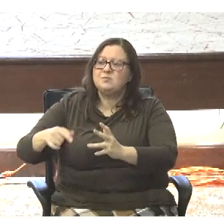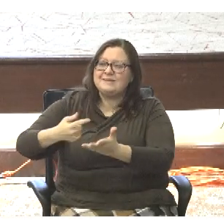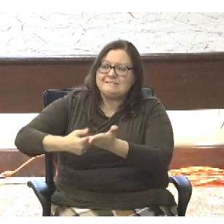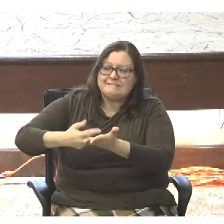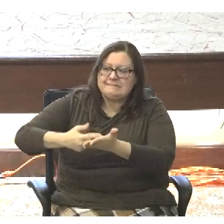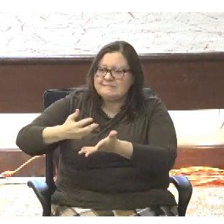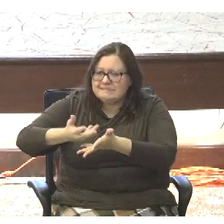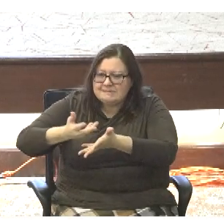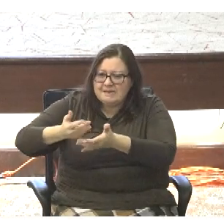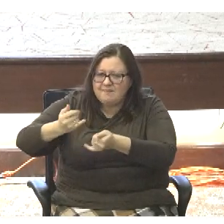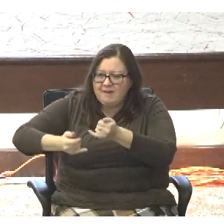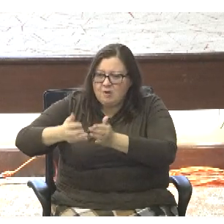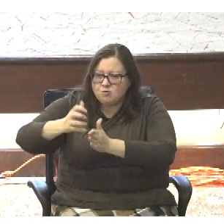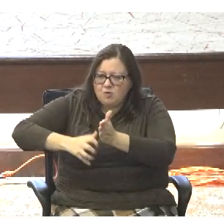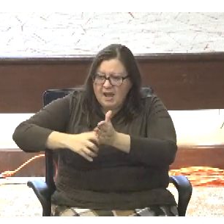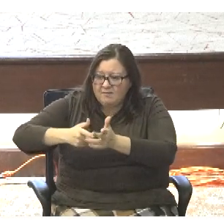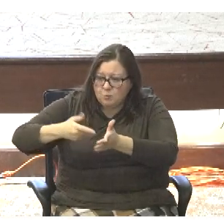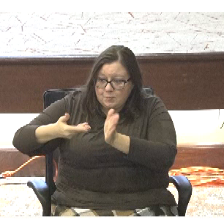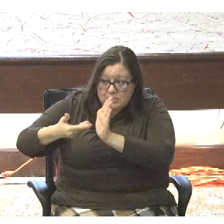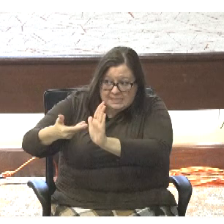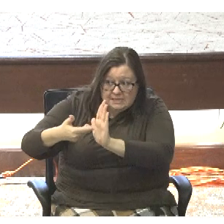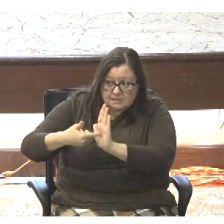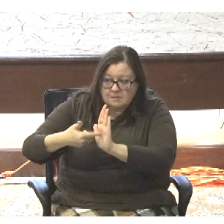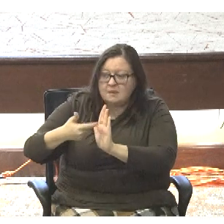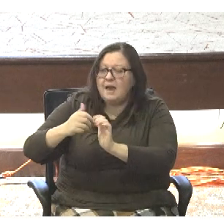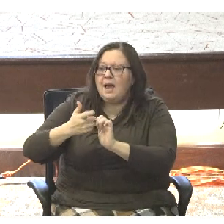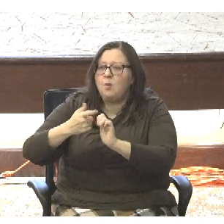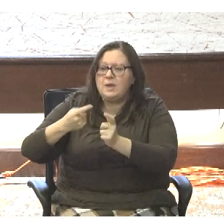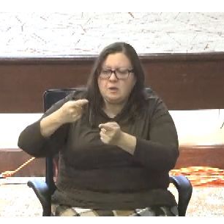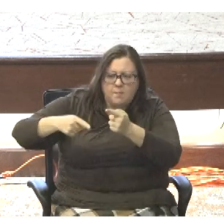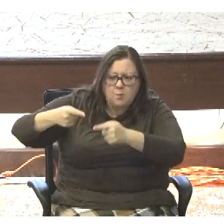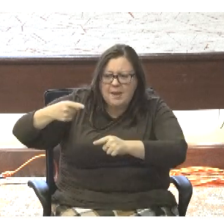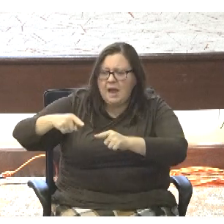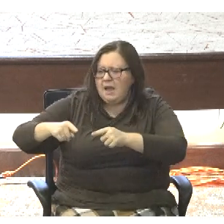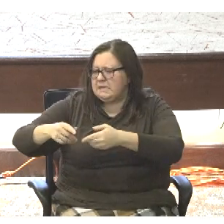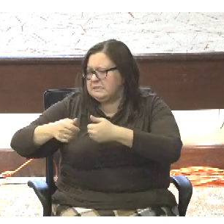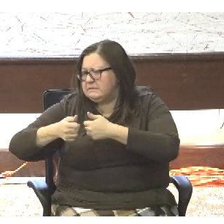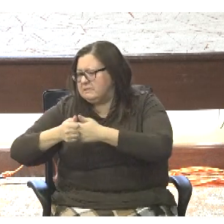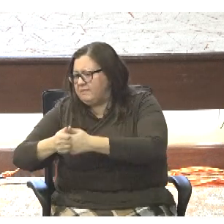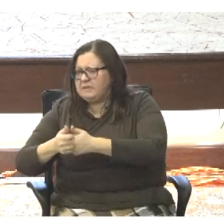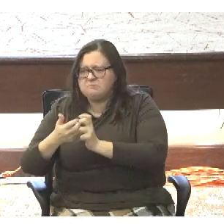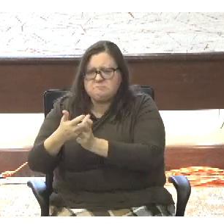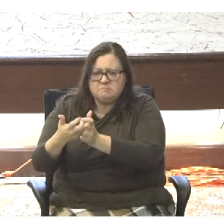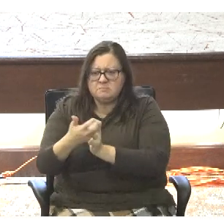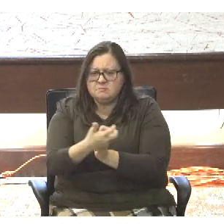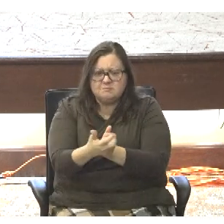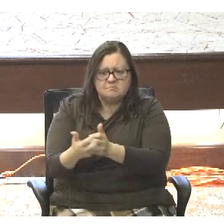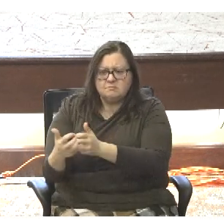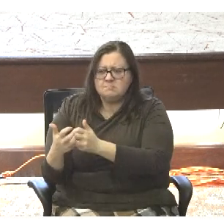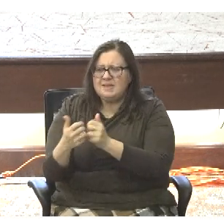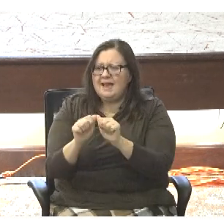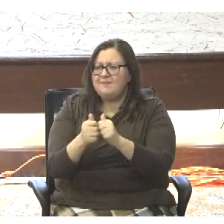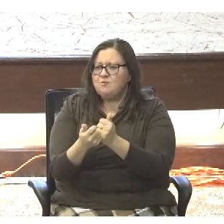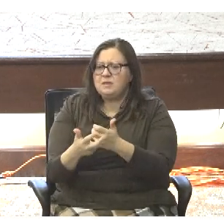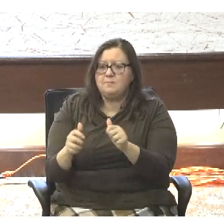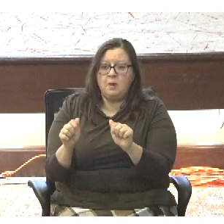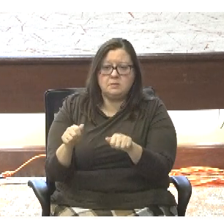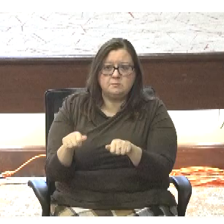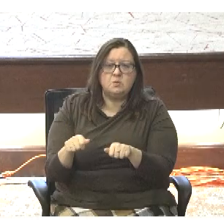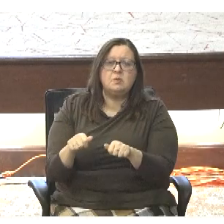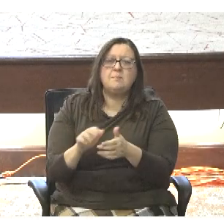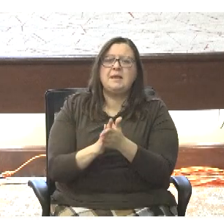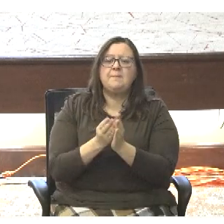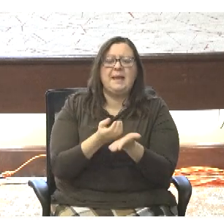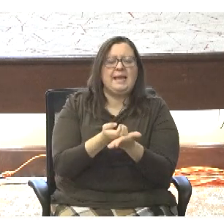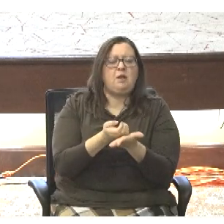draft, and we presented to them how we had compromised, acquiesced, and done everything that we could to make it the most